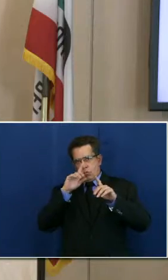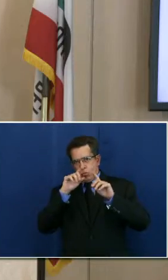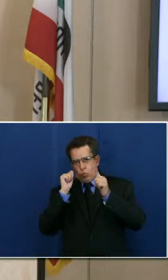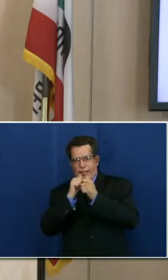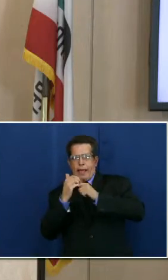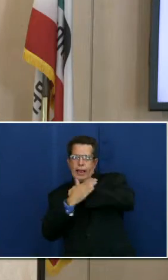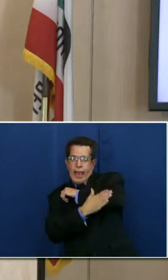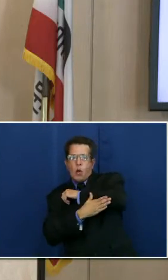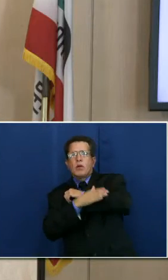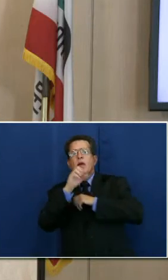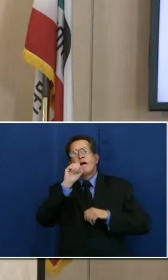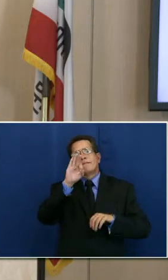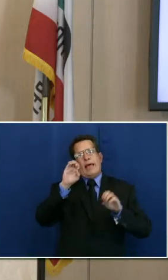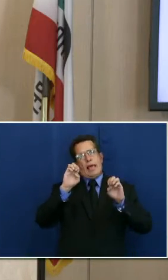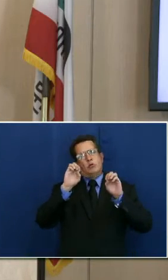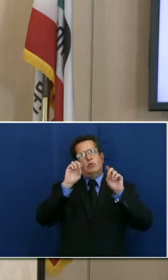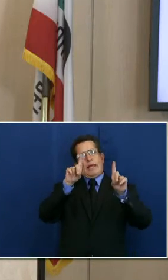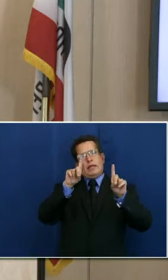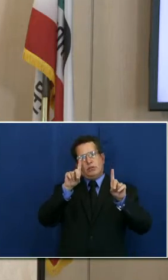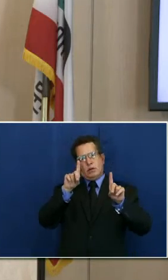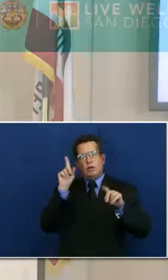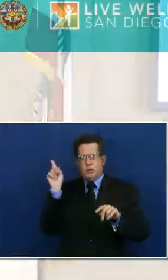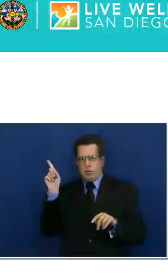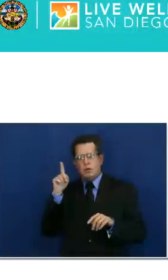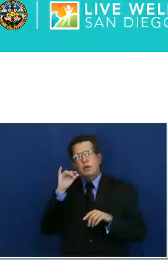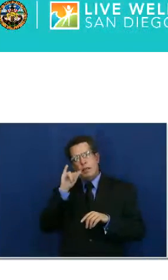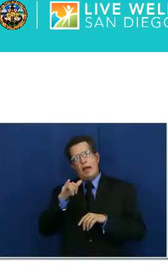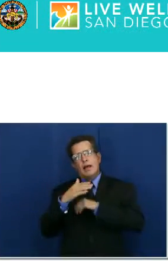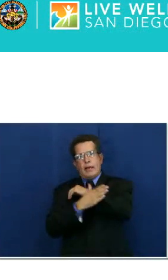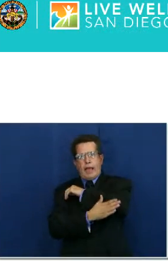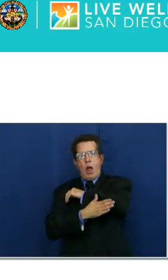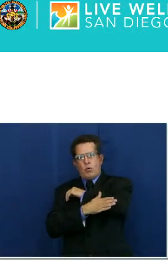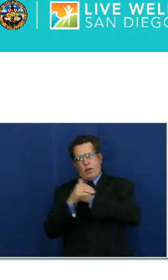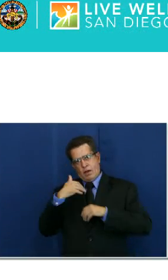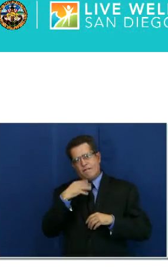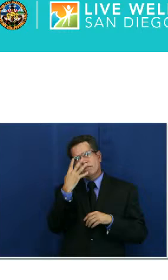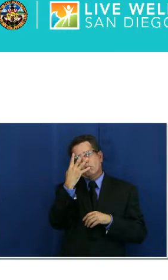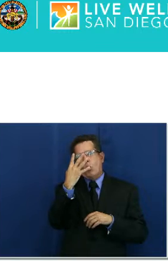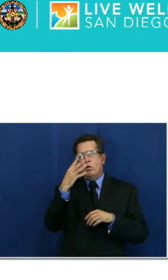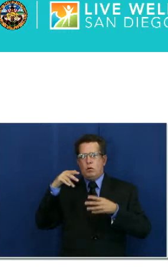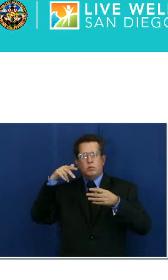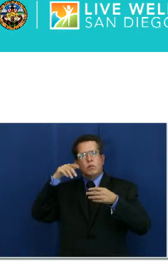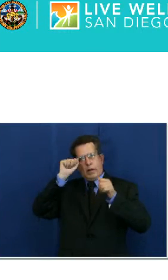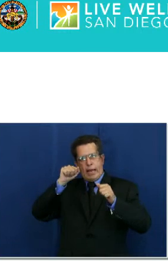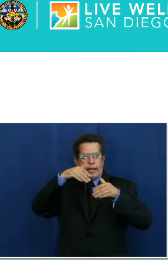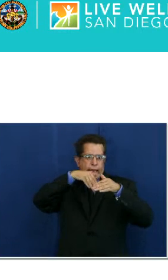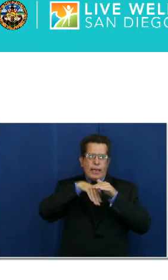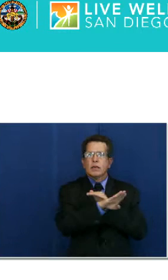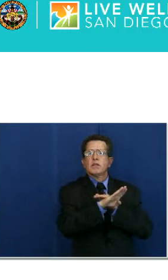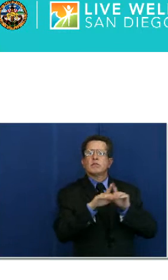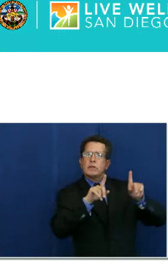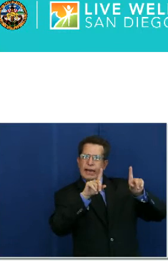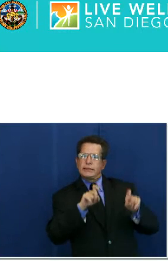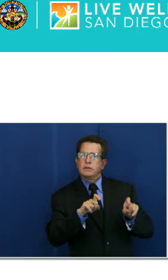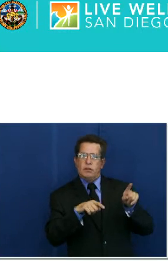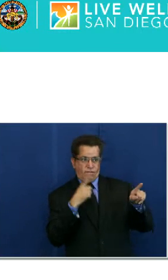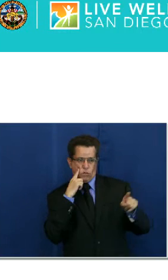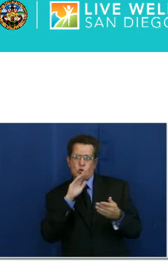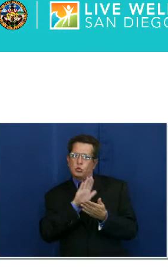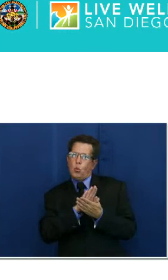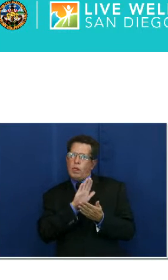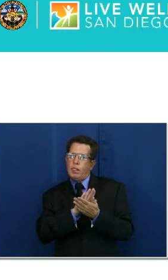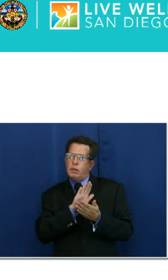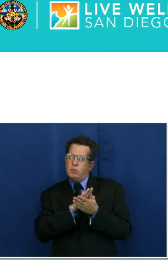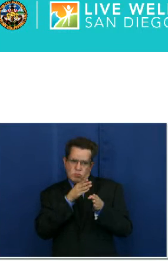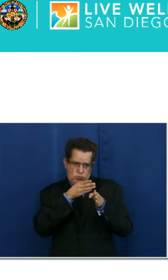Education, the county is going to provide, as the supervisor mentioned, 4 walk-in sites dedicated to school personnel only. We're